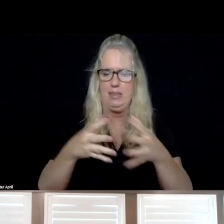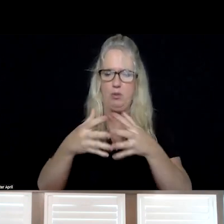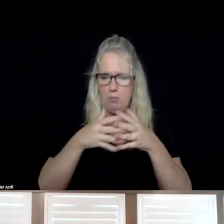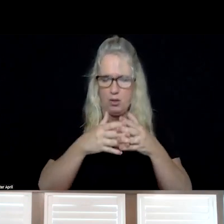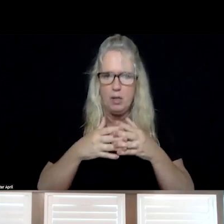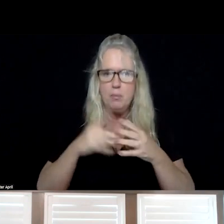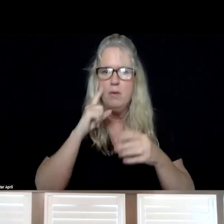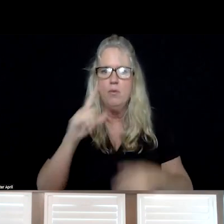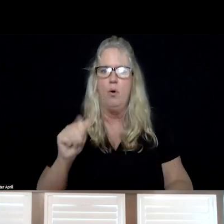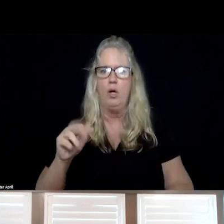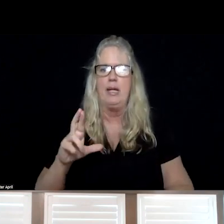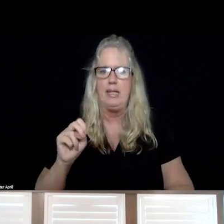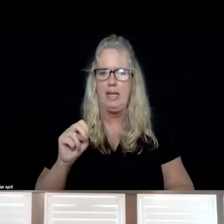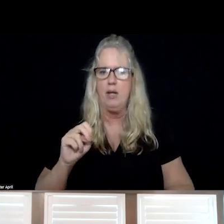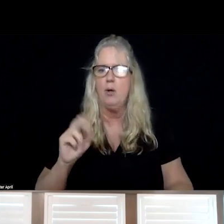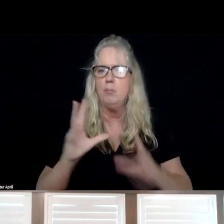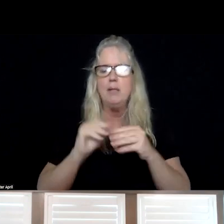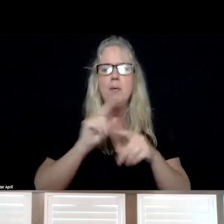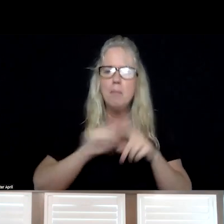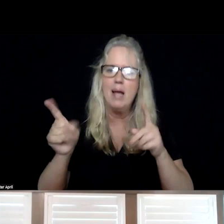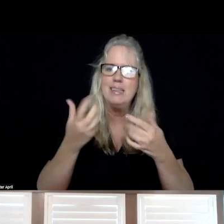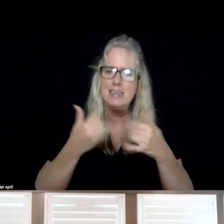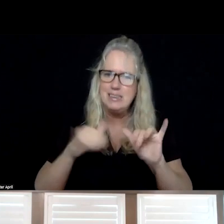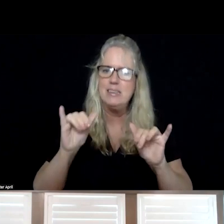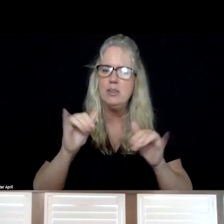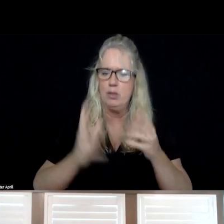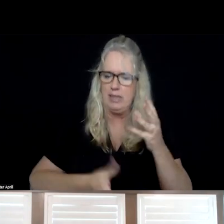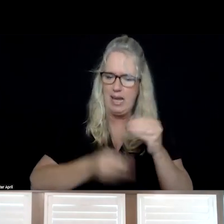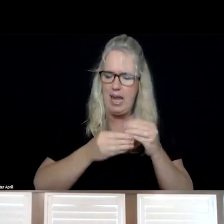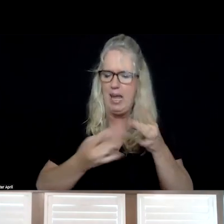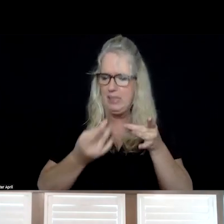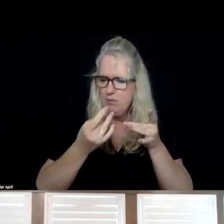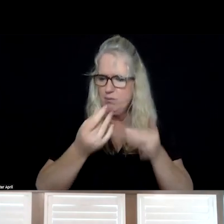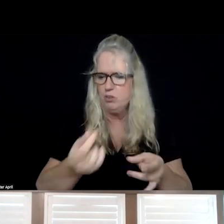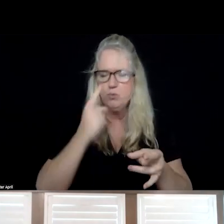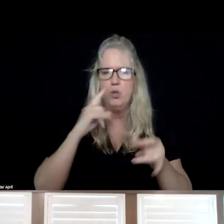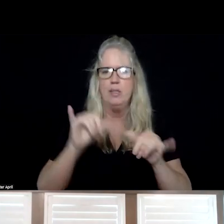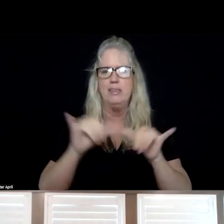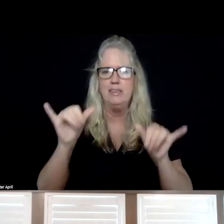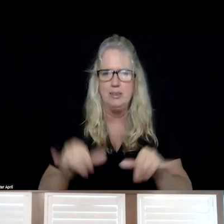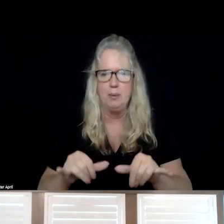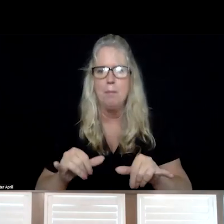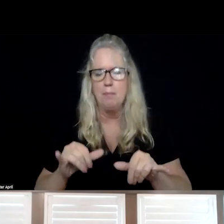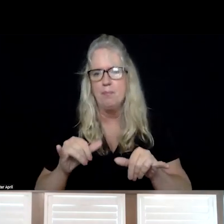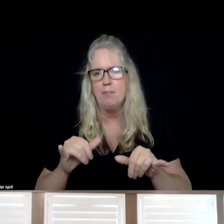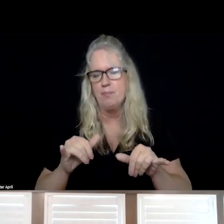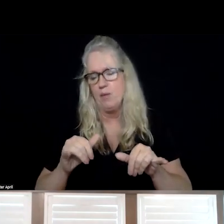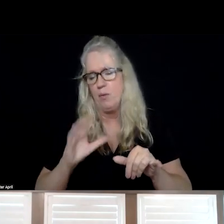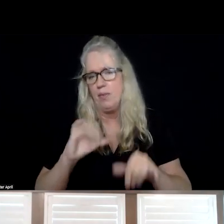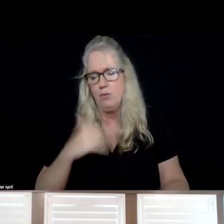immediately. But it also might add some efficiencies to the system. So just a little bit more good about